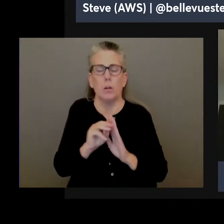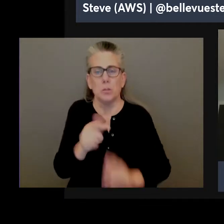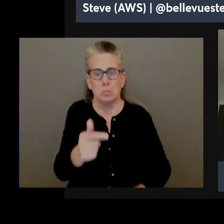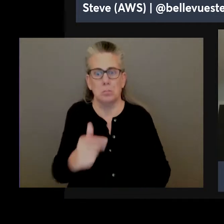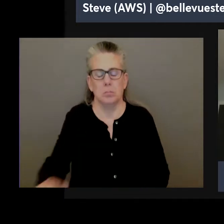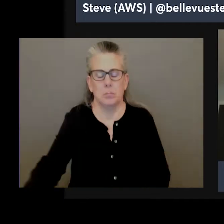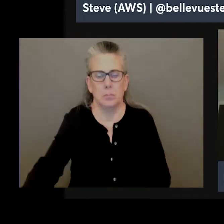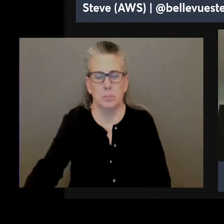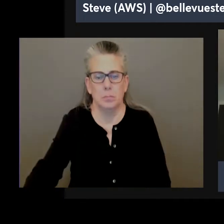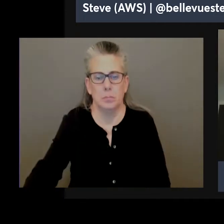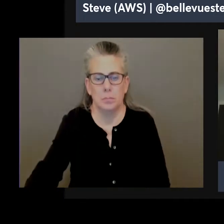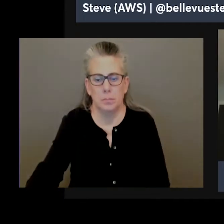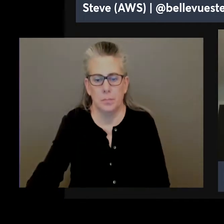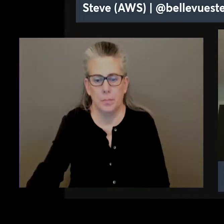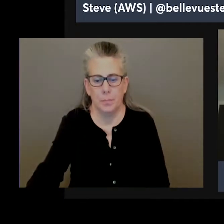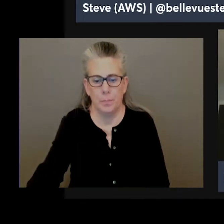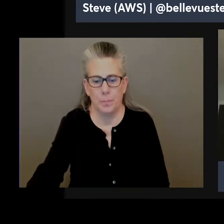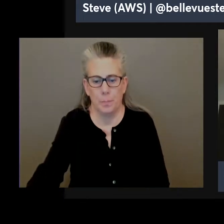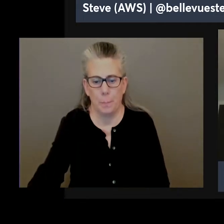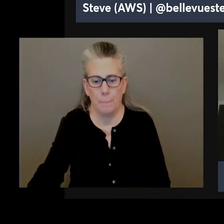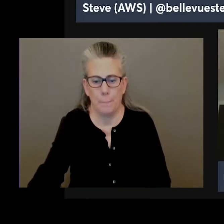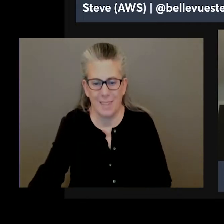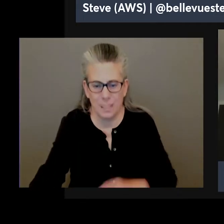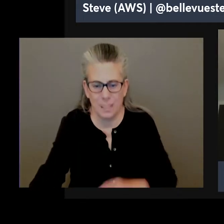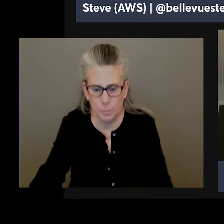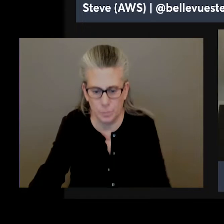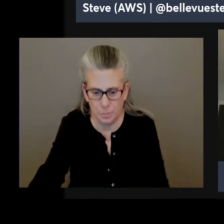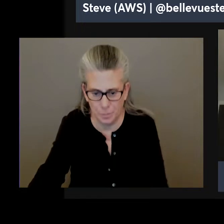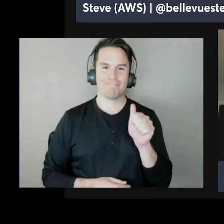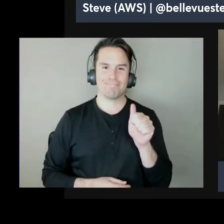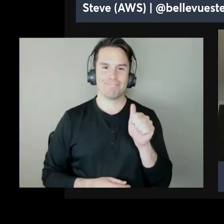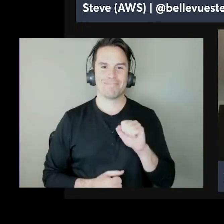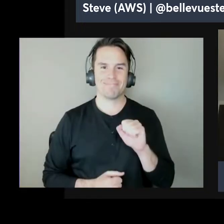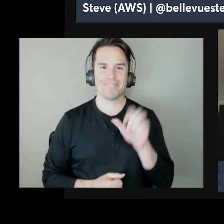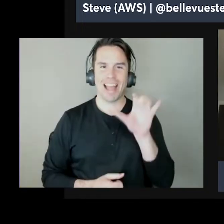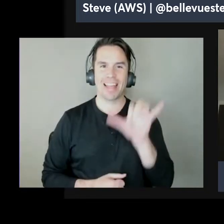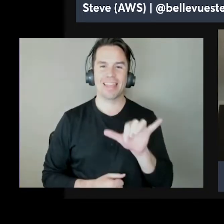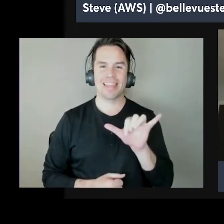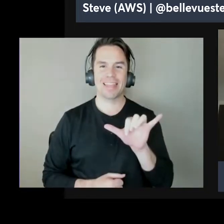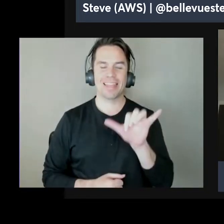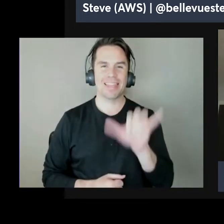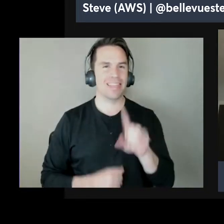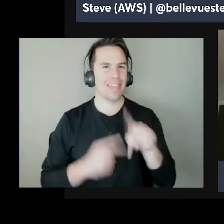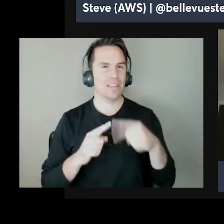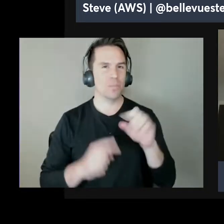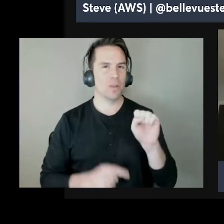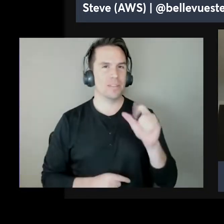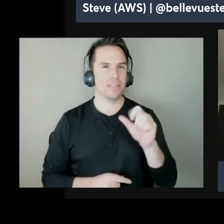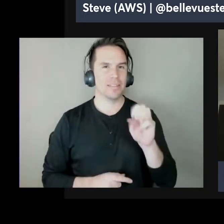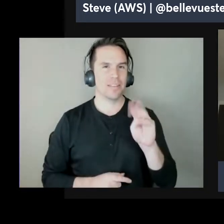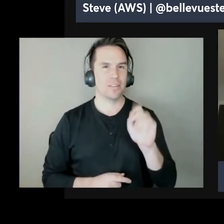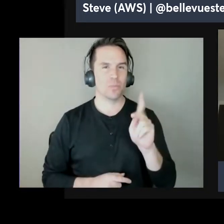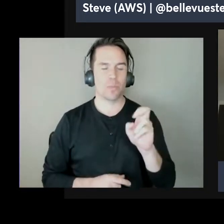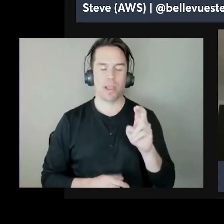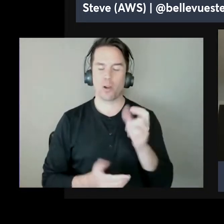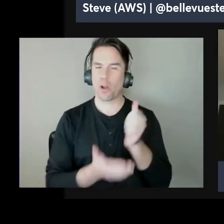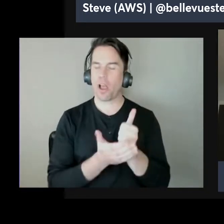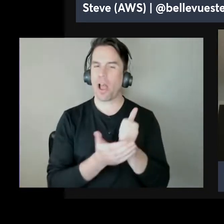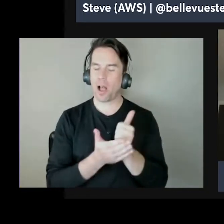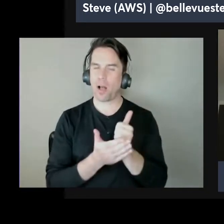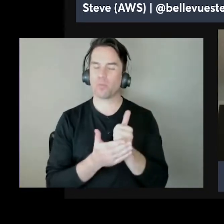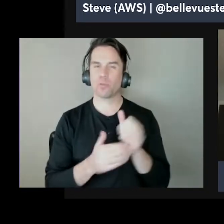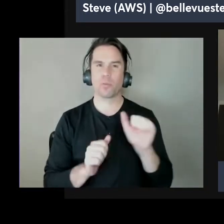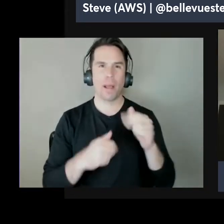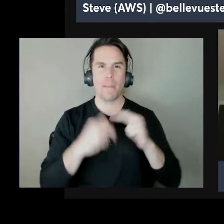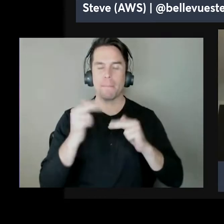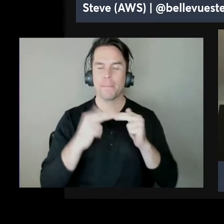comes into the picture, right? Which is a fully managed service, the most complete end-to-end machine learning platform to build, train, and deploy any kind of machine learning